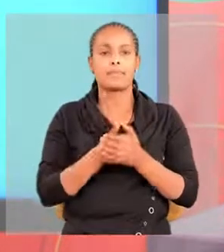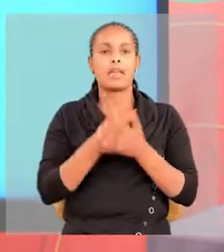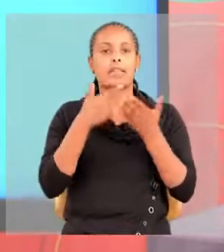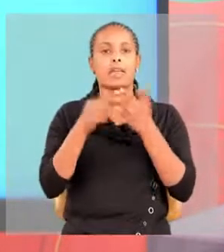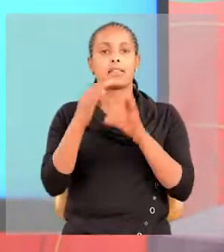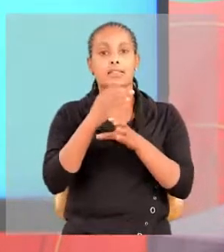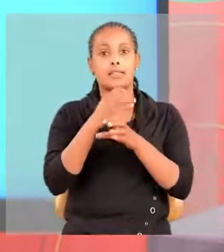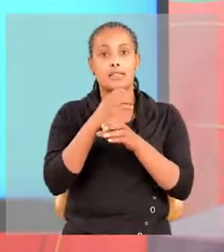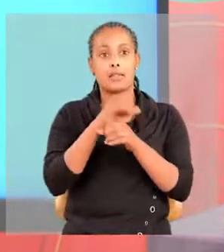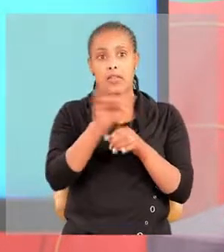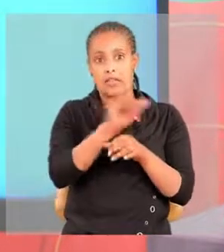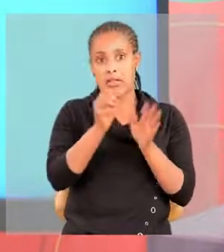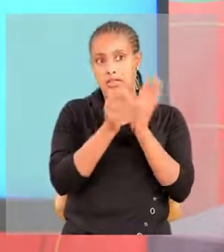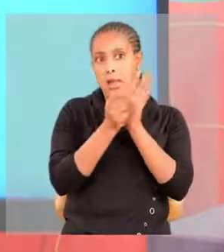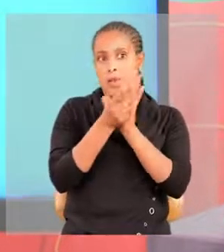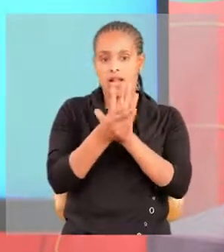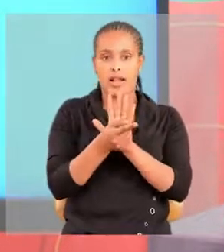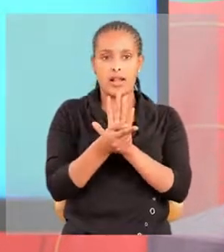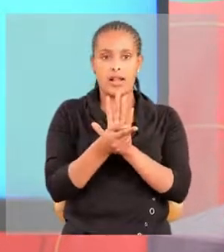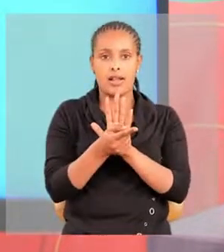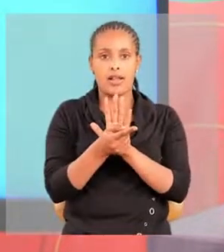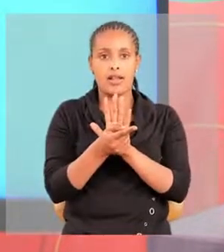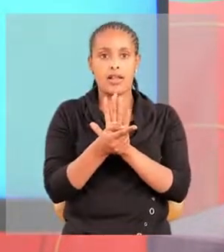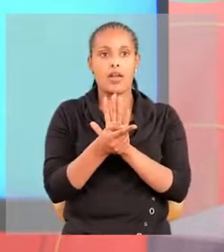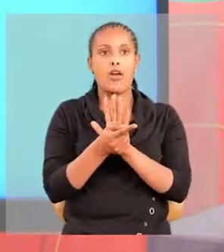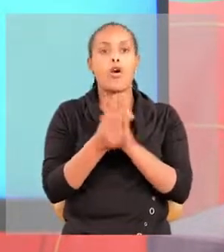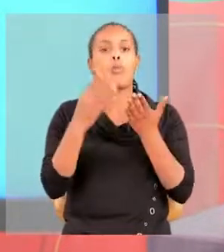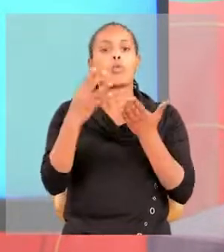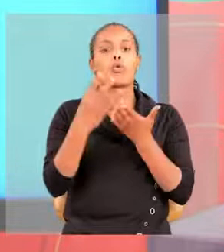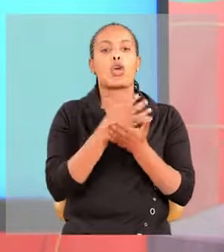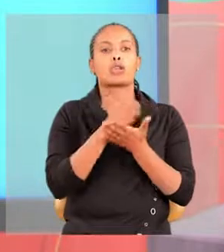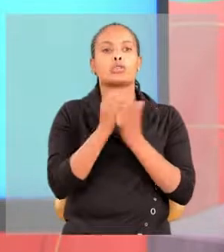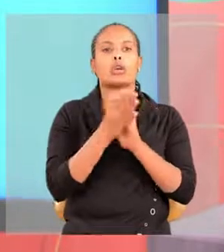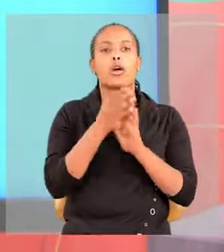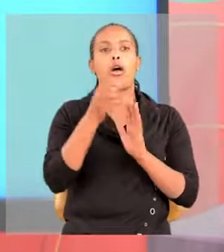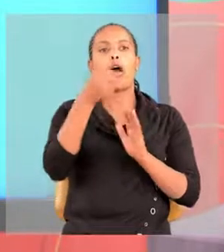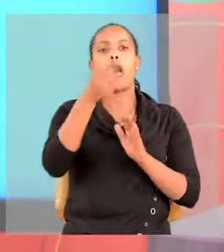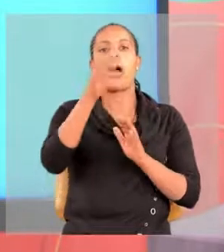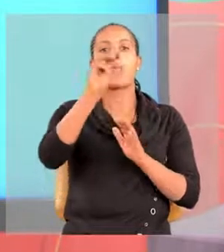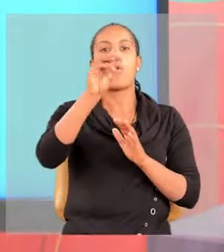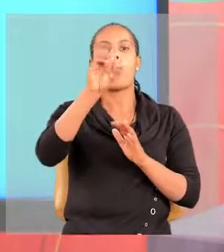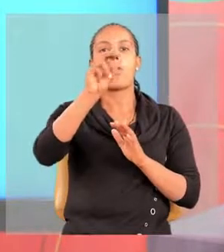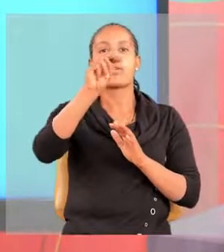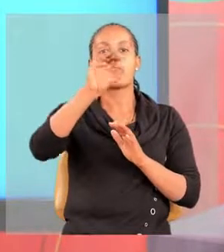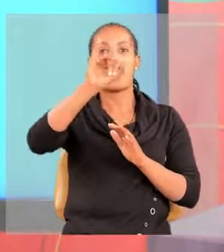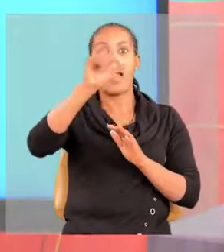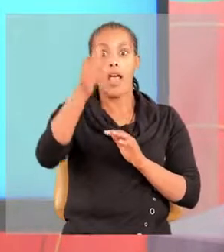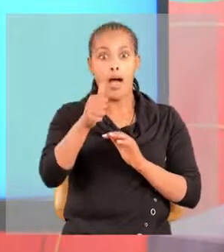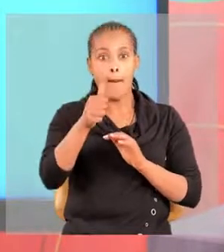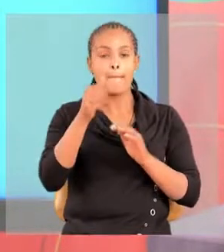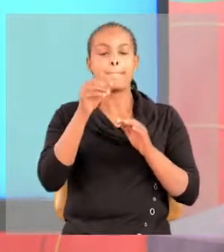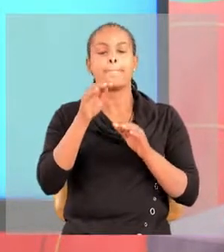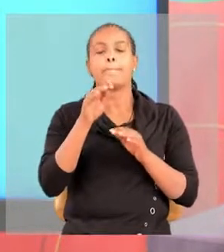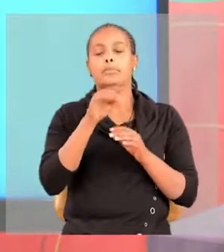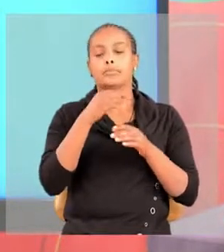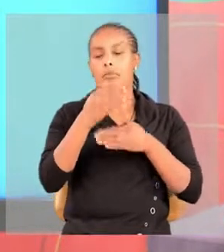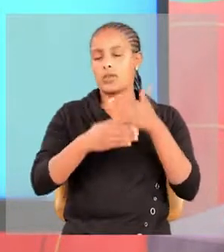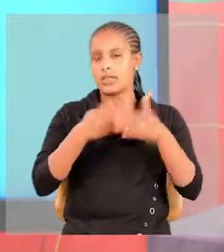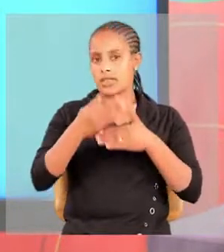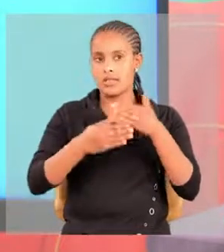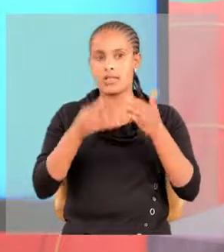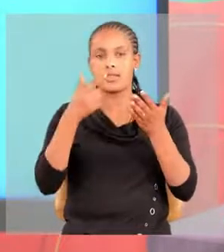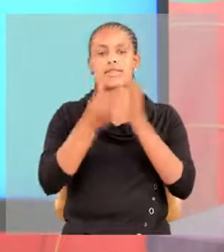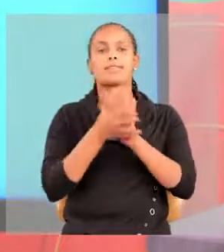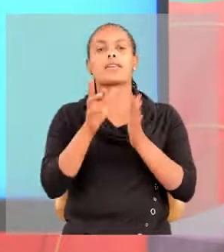this as an example. Production of ammonia by the Haber process.